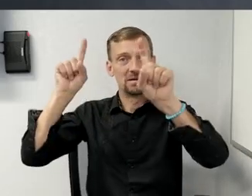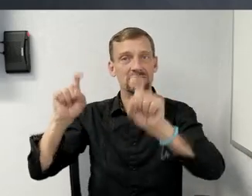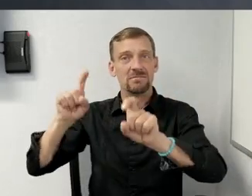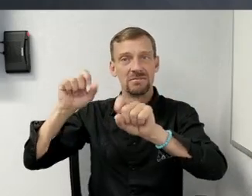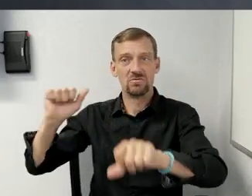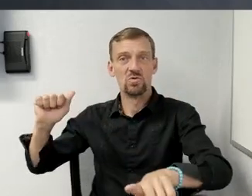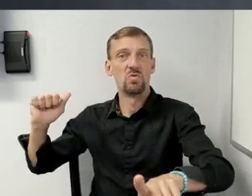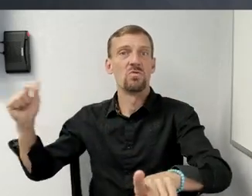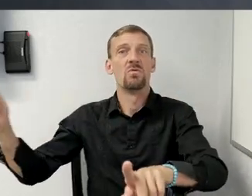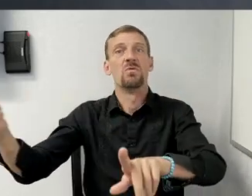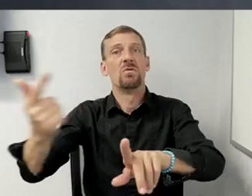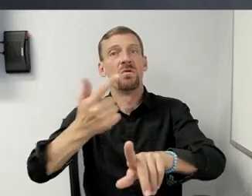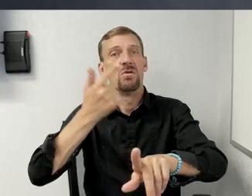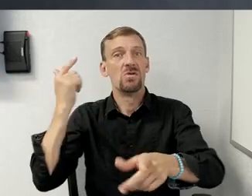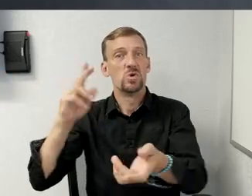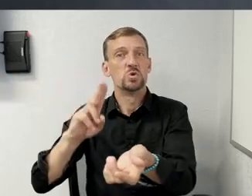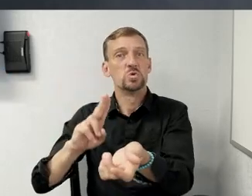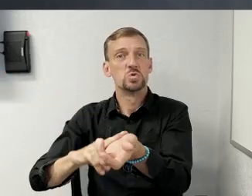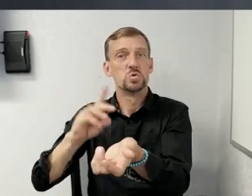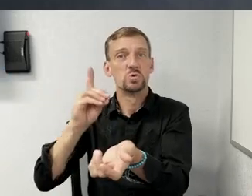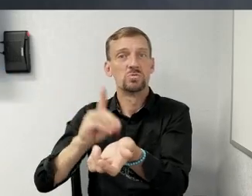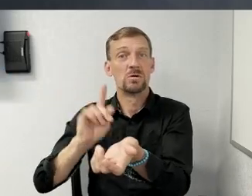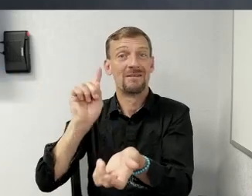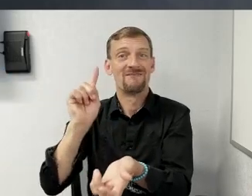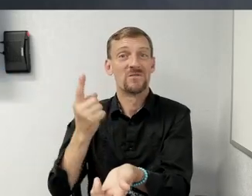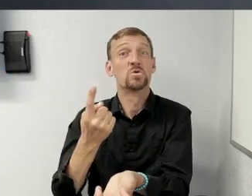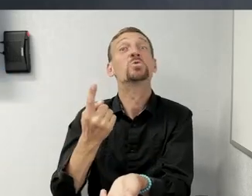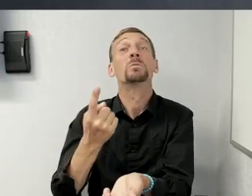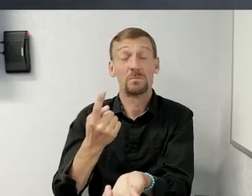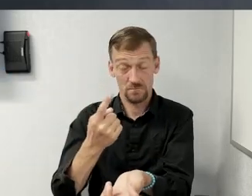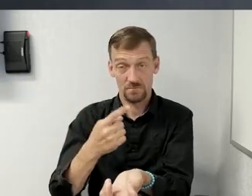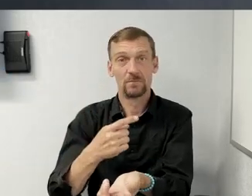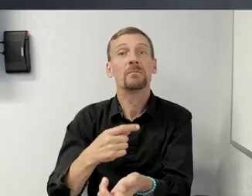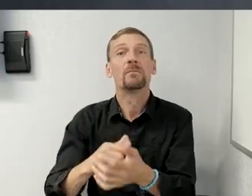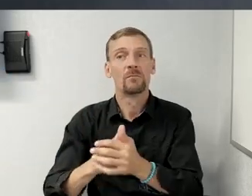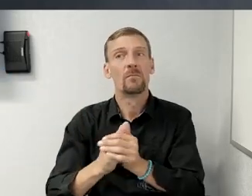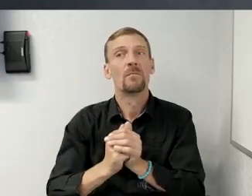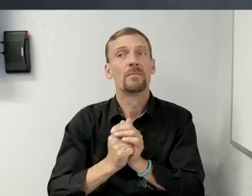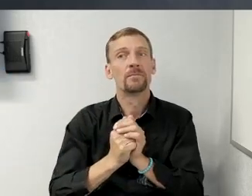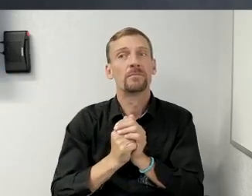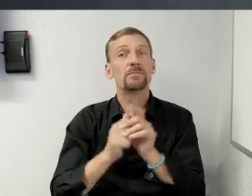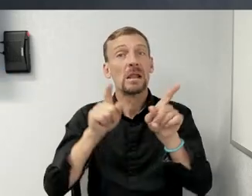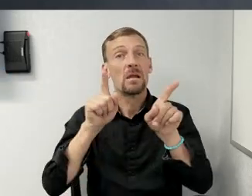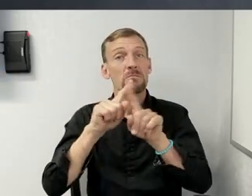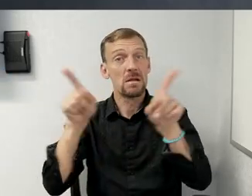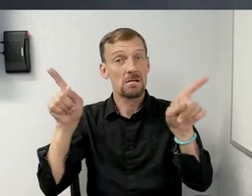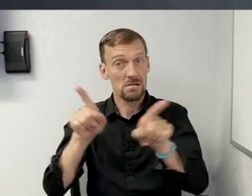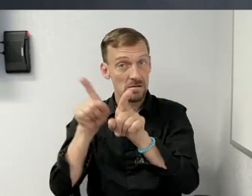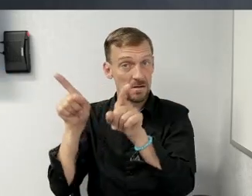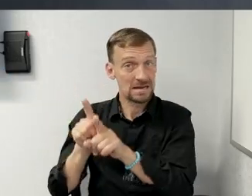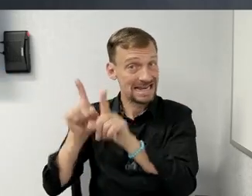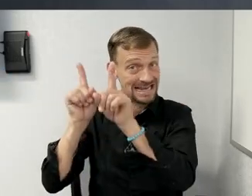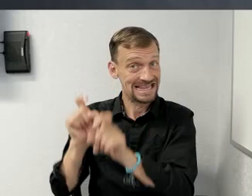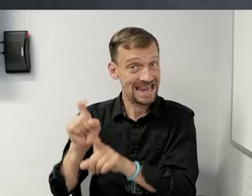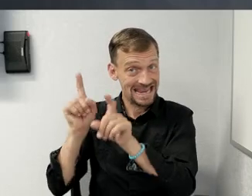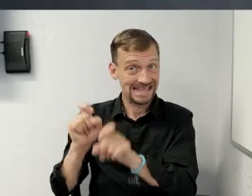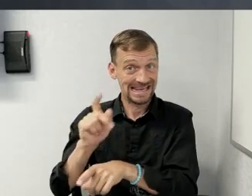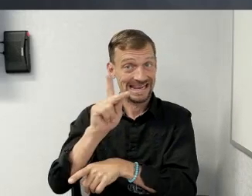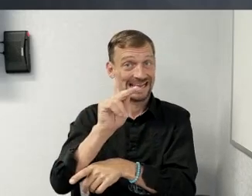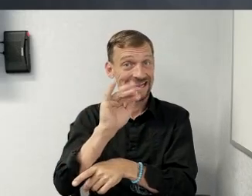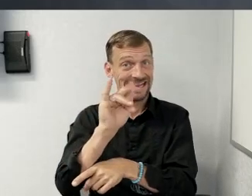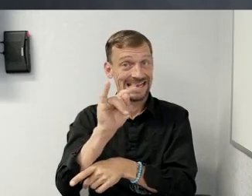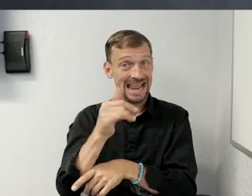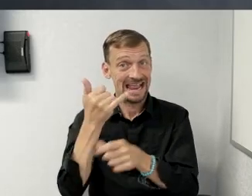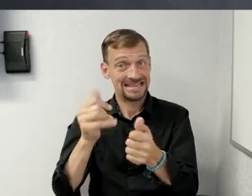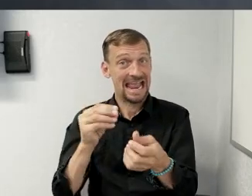to prioritize them to be able to test them first. But as testing kits have